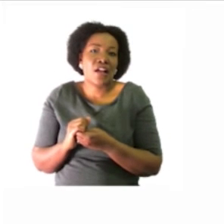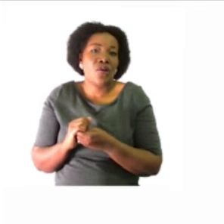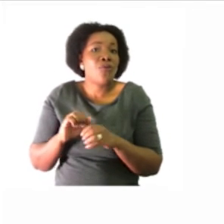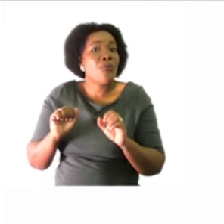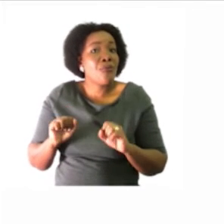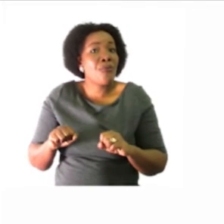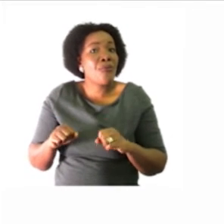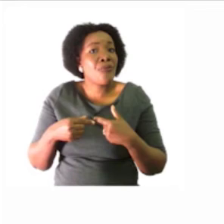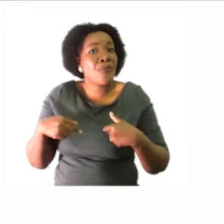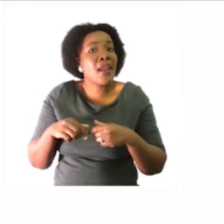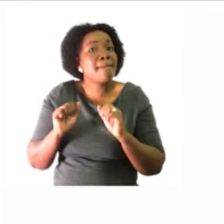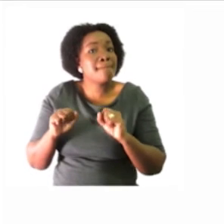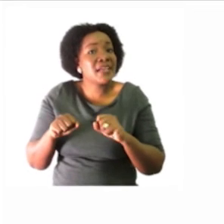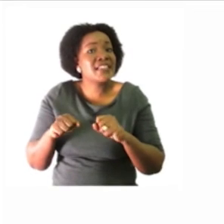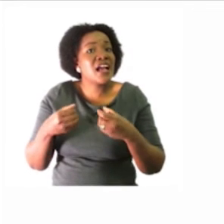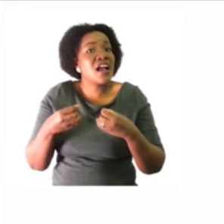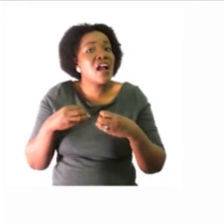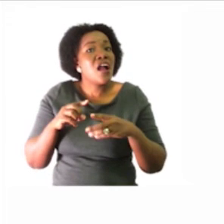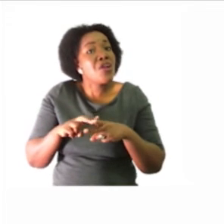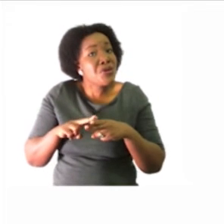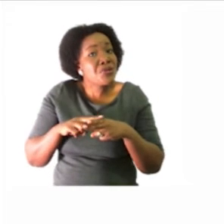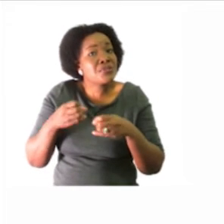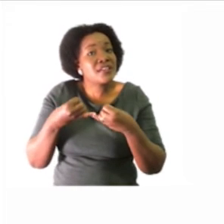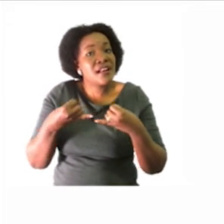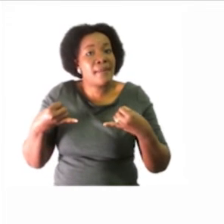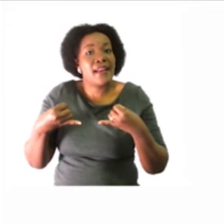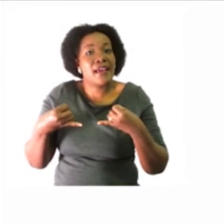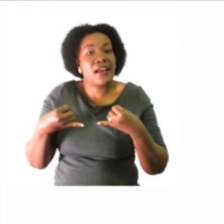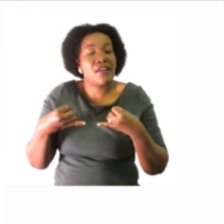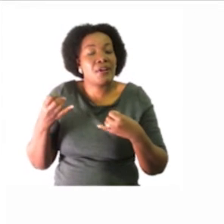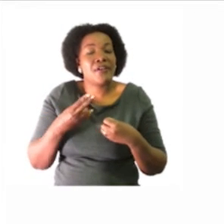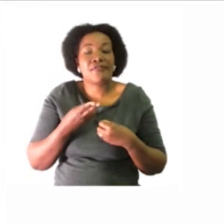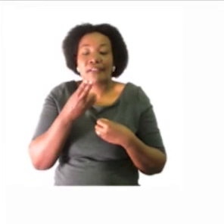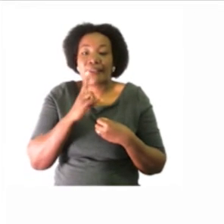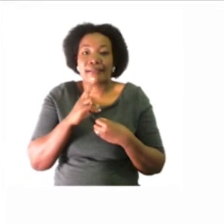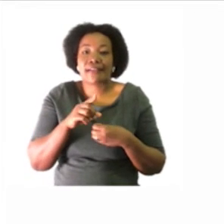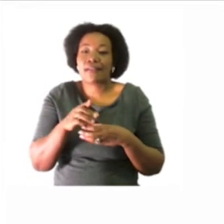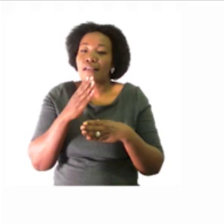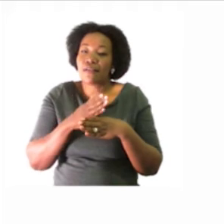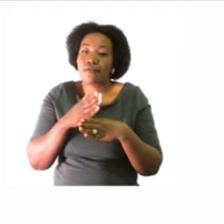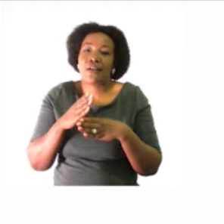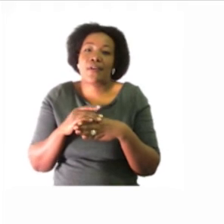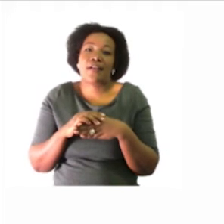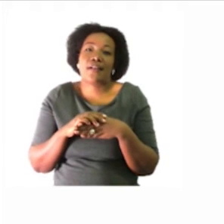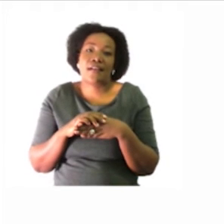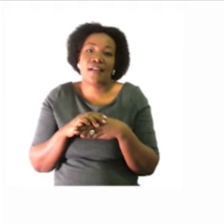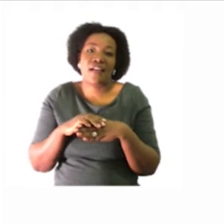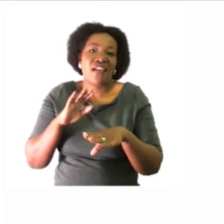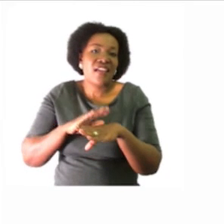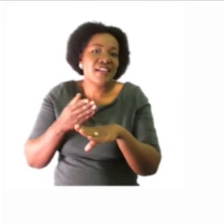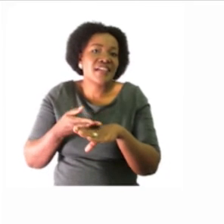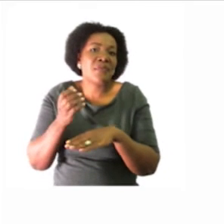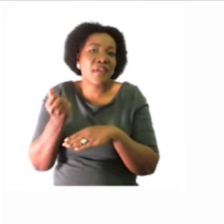number line when we have to answer our activity. The example is there for